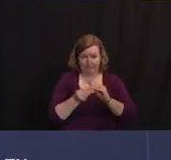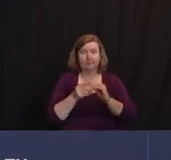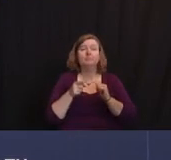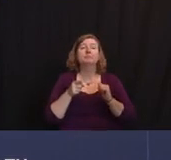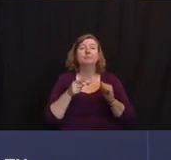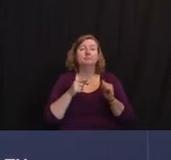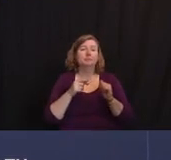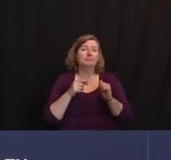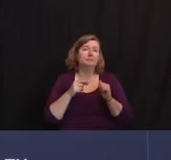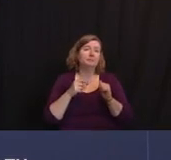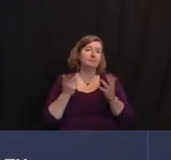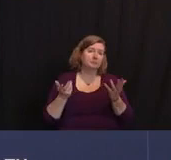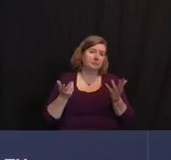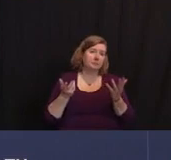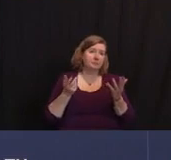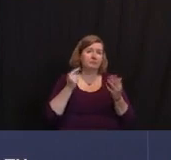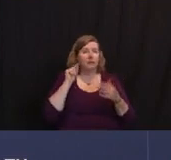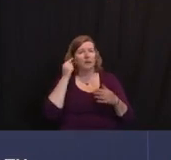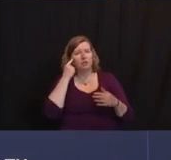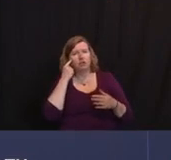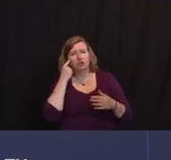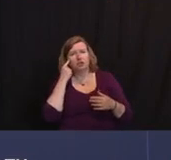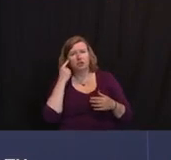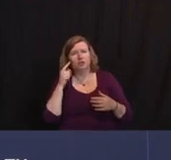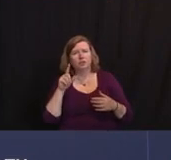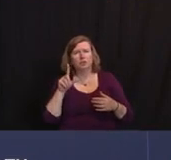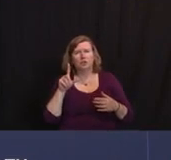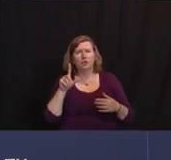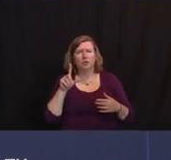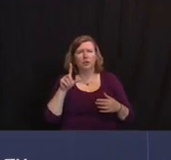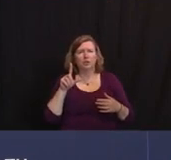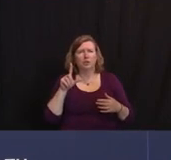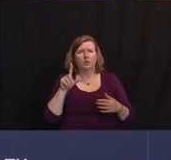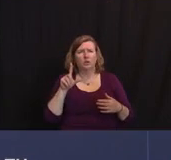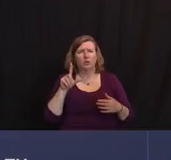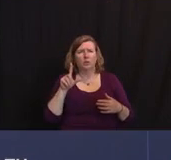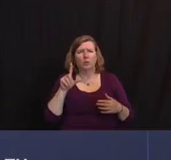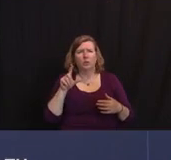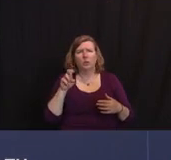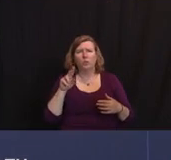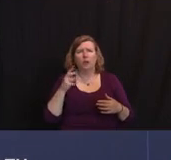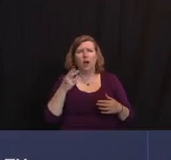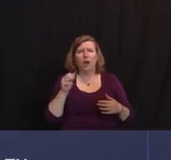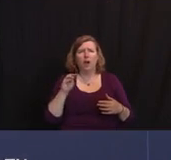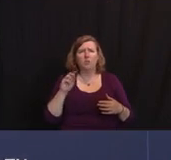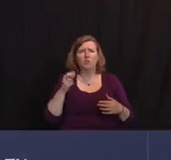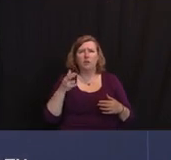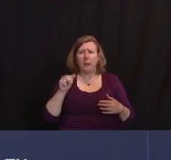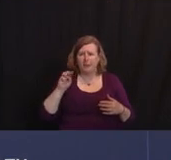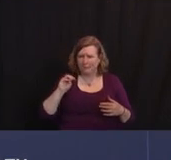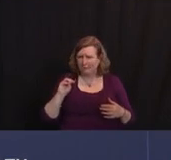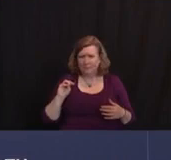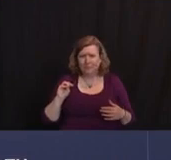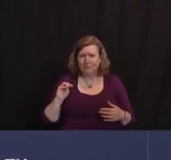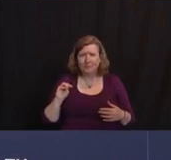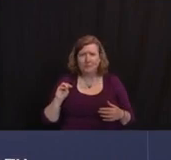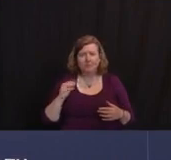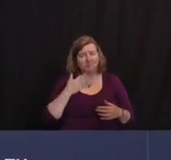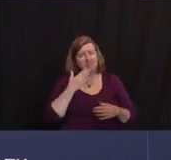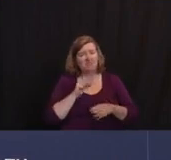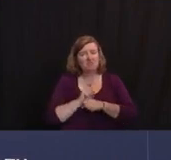think Governor Lujan Grisham is doing a great job running the DGA. I'm its finance chair, so I don't make